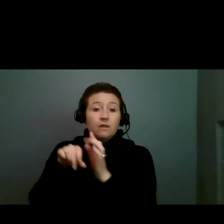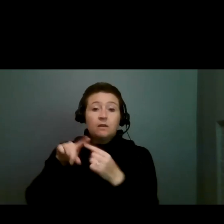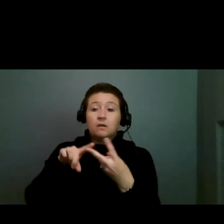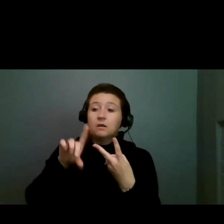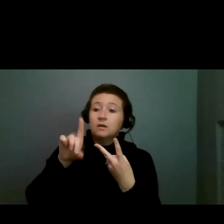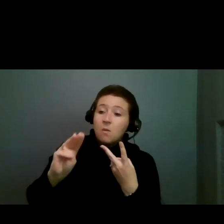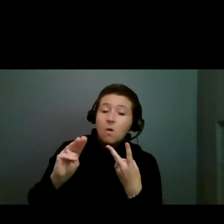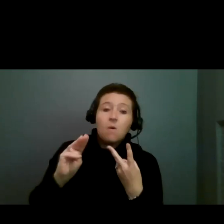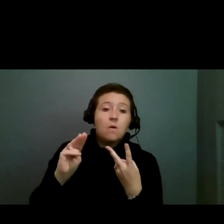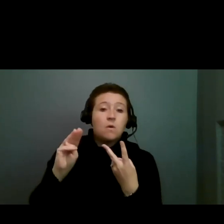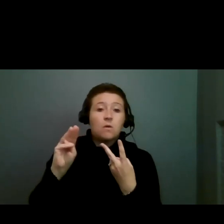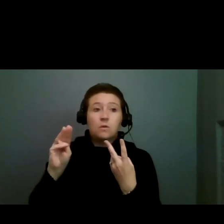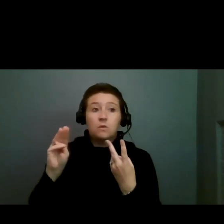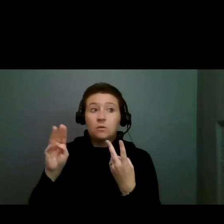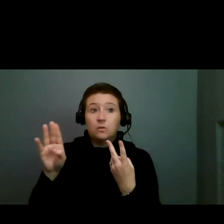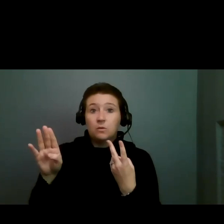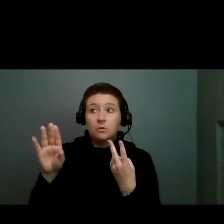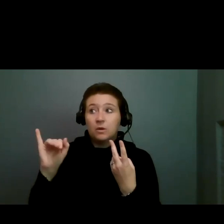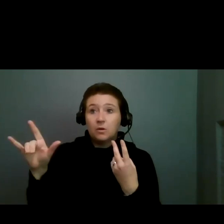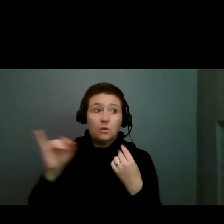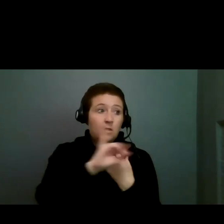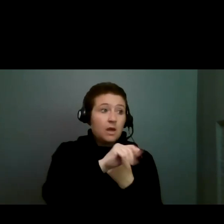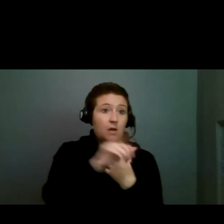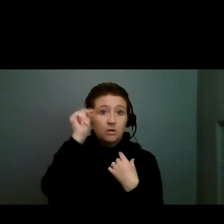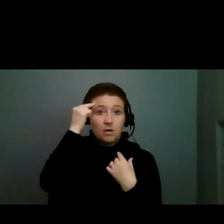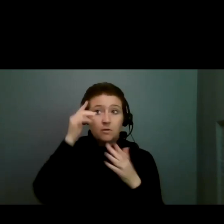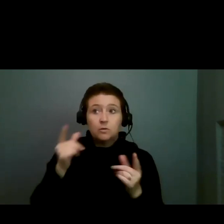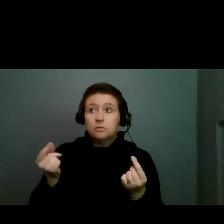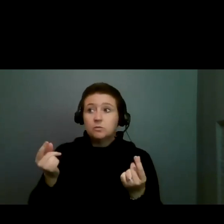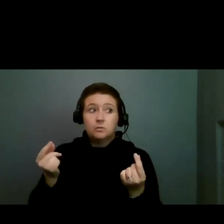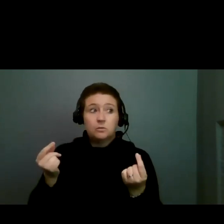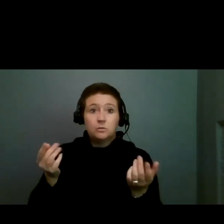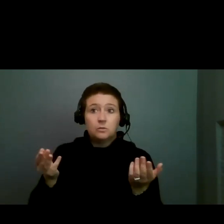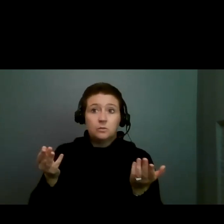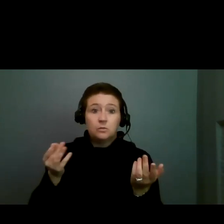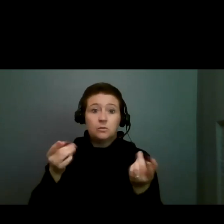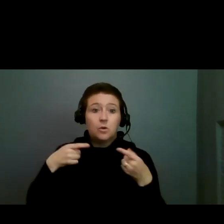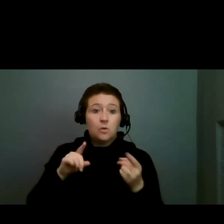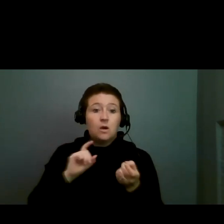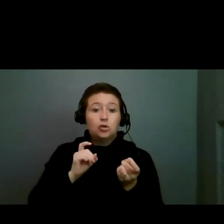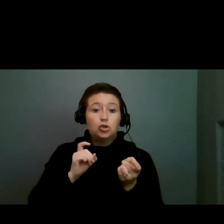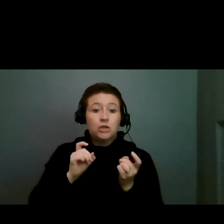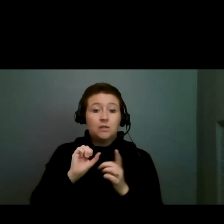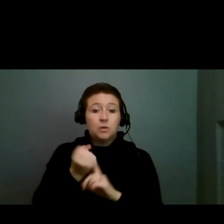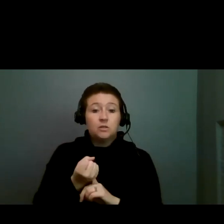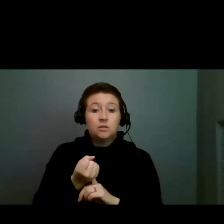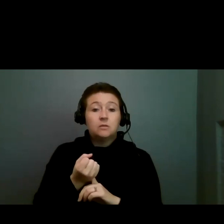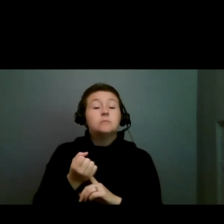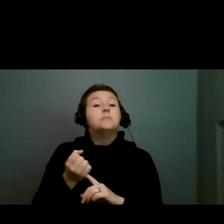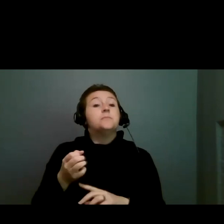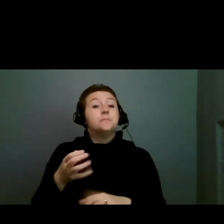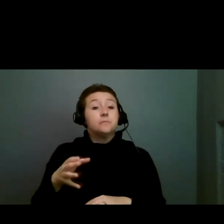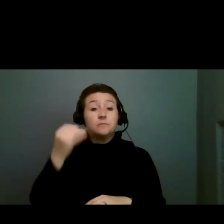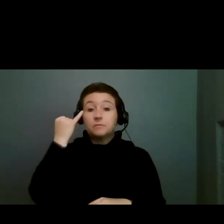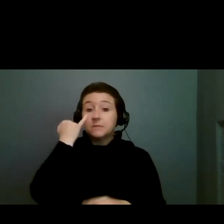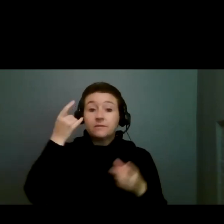Moines do as this situation evolves. Critical issue is if you get a call from